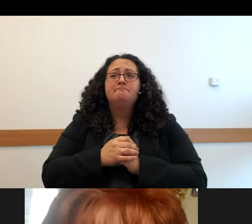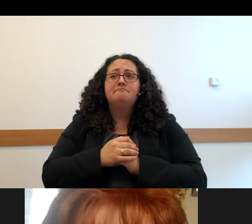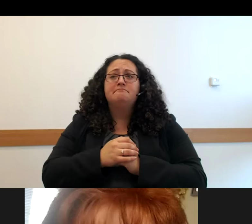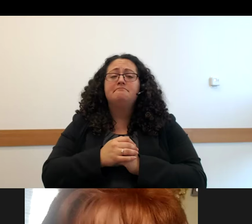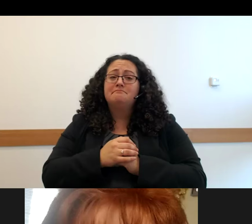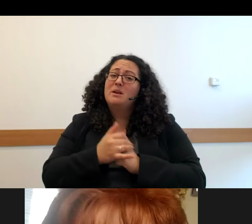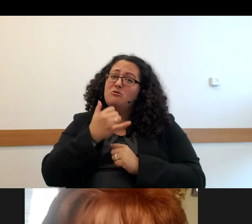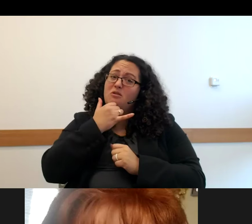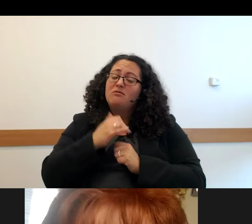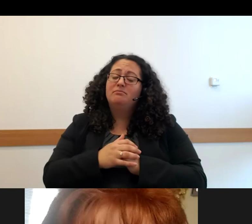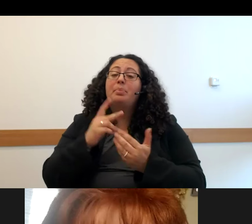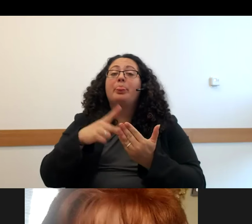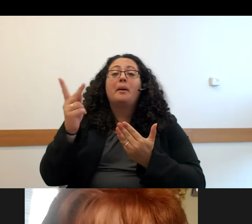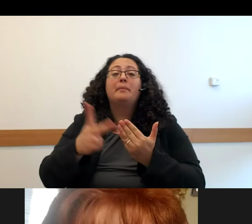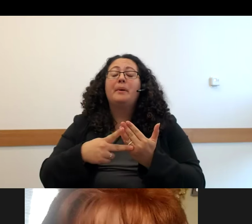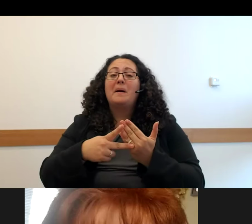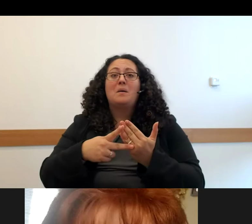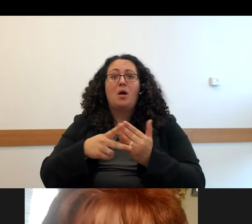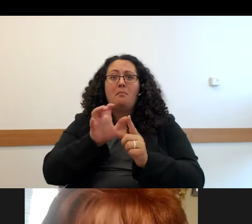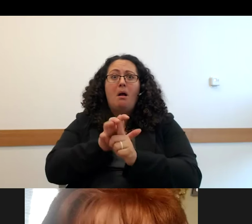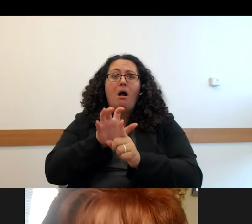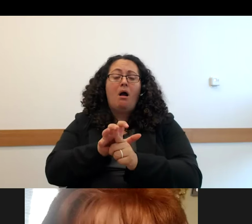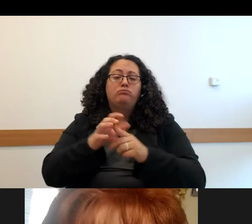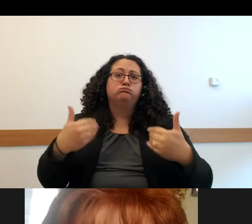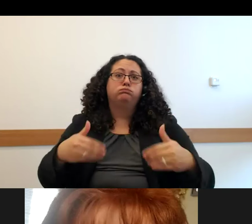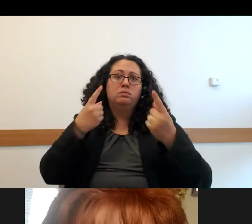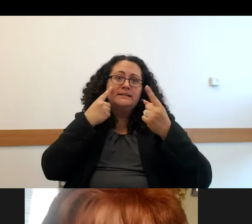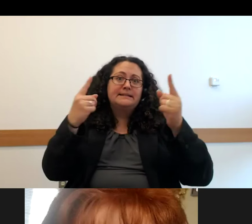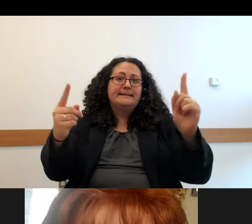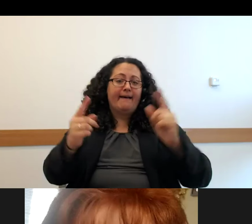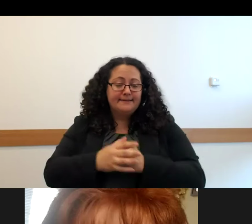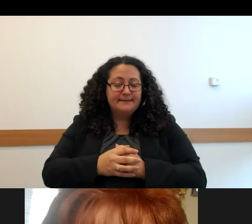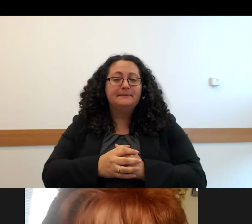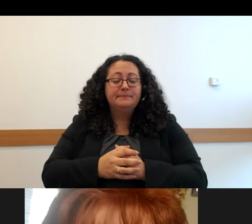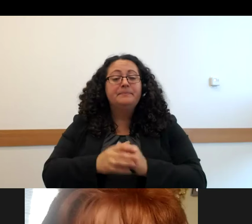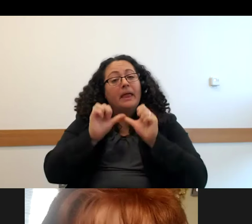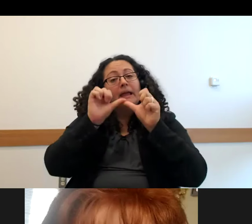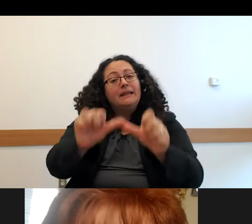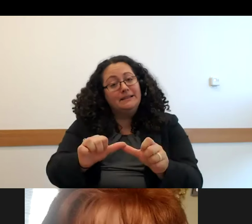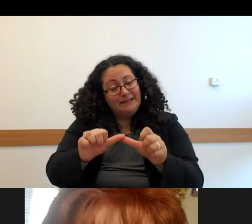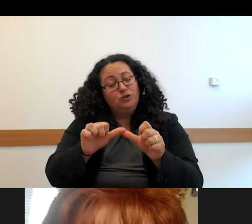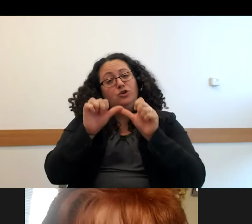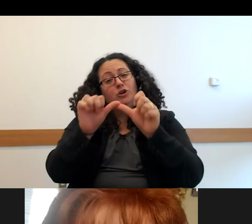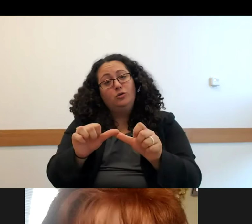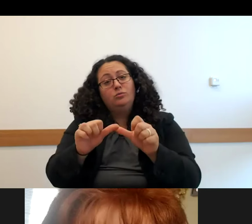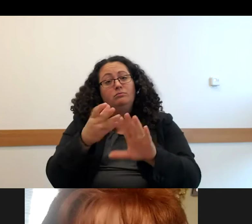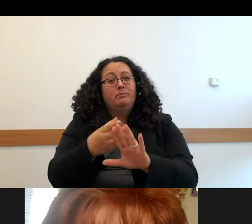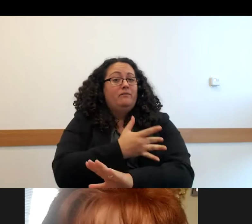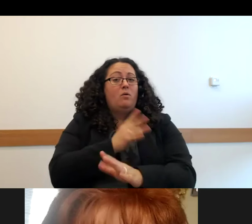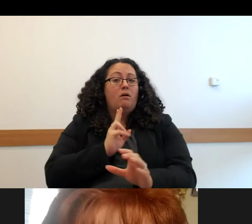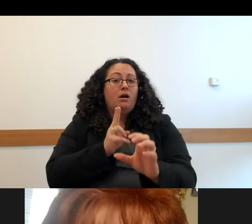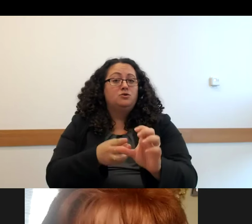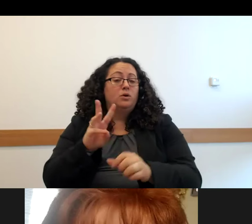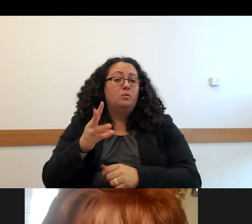wrong. The program was extremely successful, and it continued to run long before I joined Walgreens.